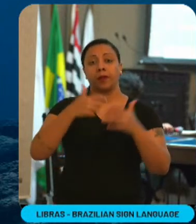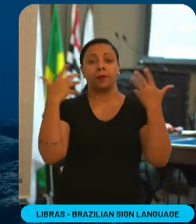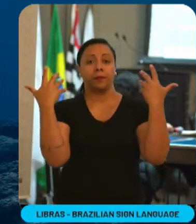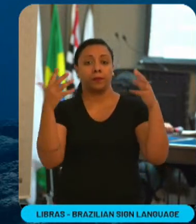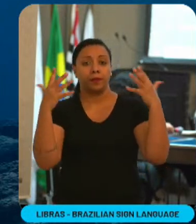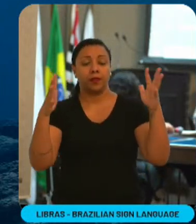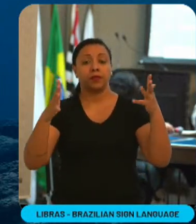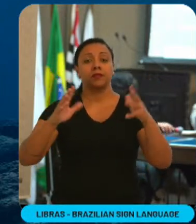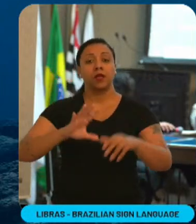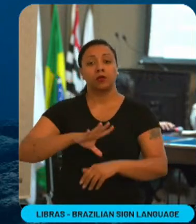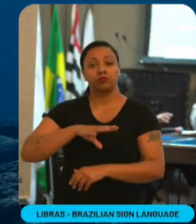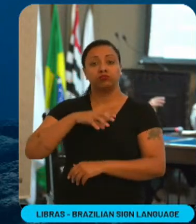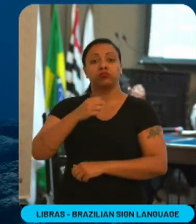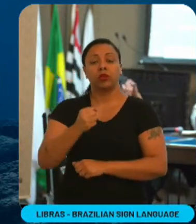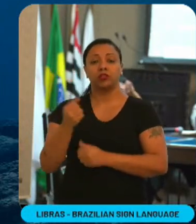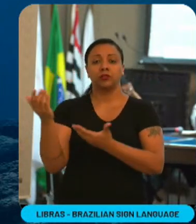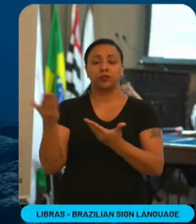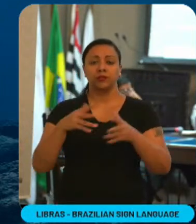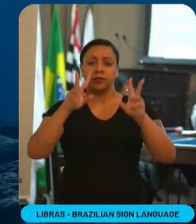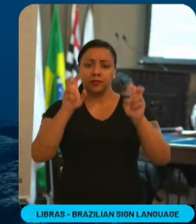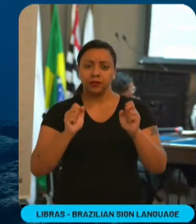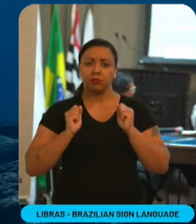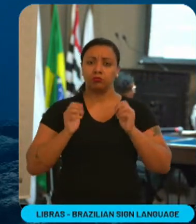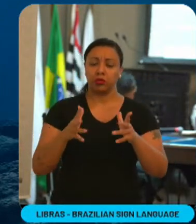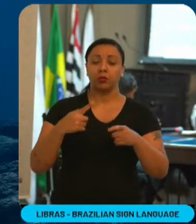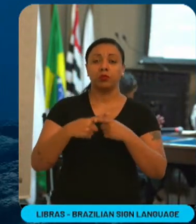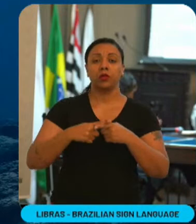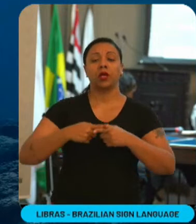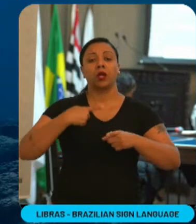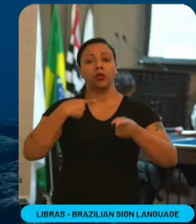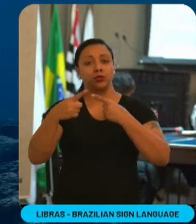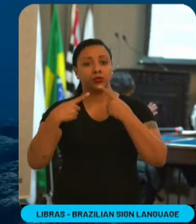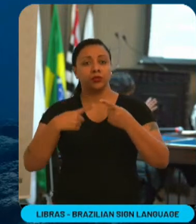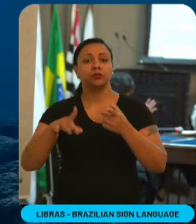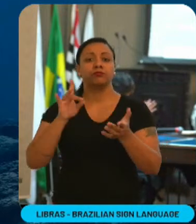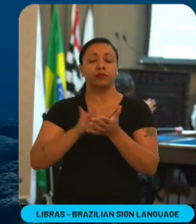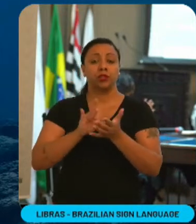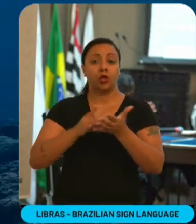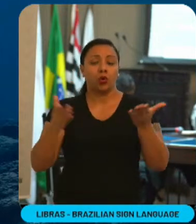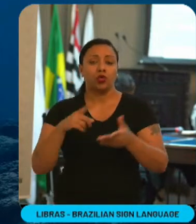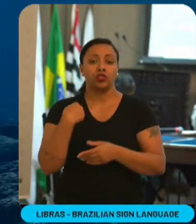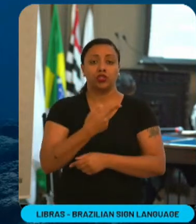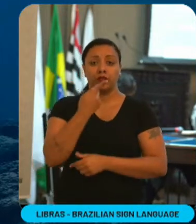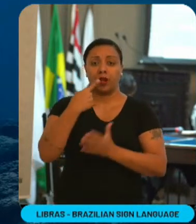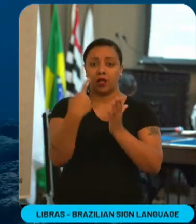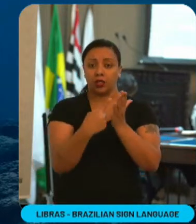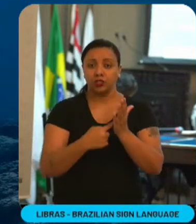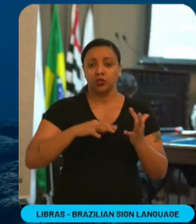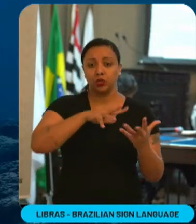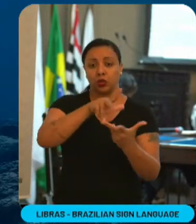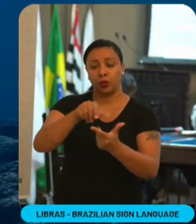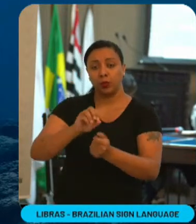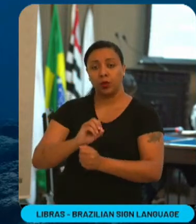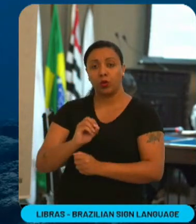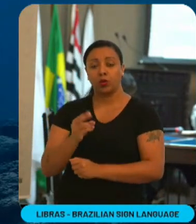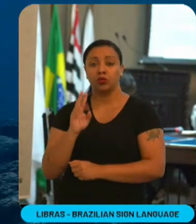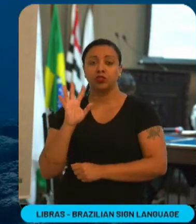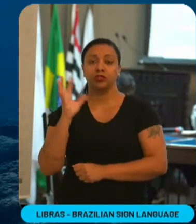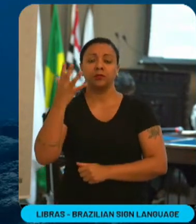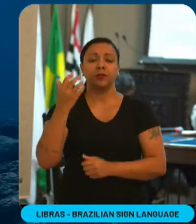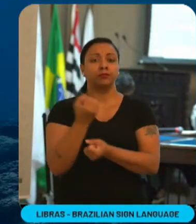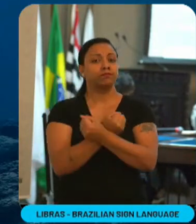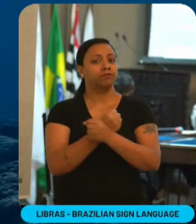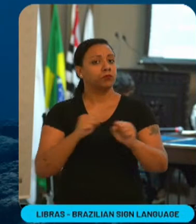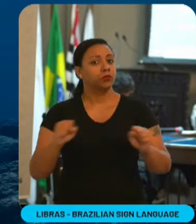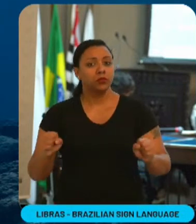So first, I want to congratulate you for bringing this topic here because it's an important discussion. If we